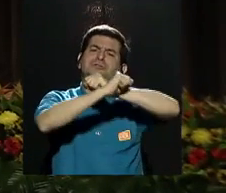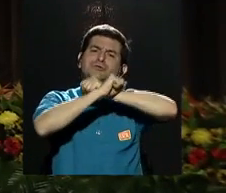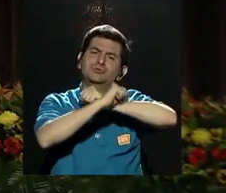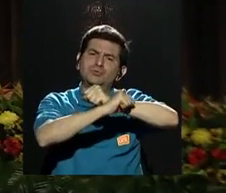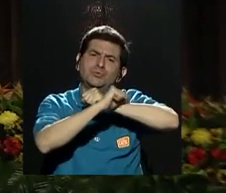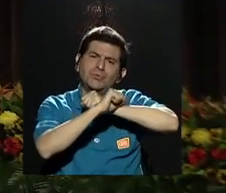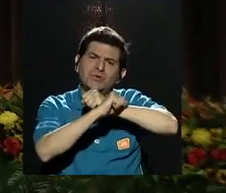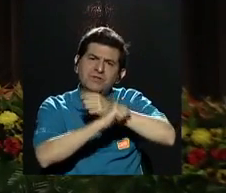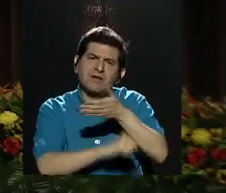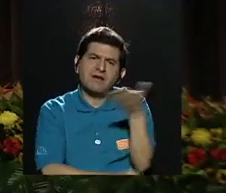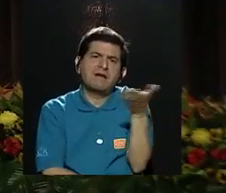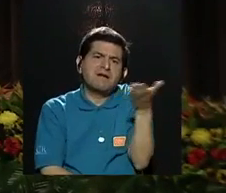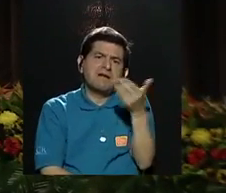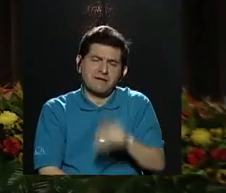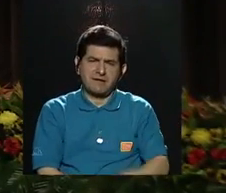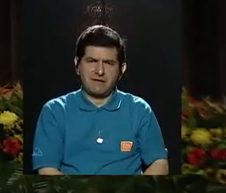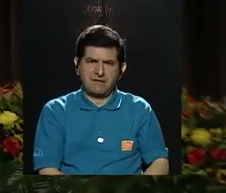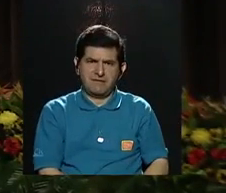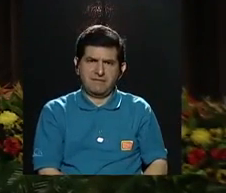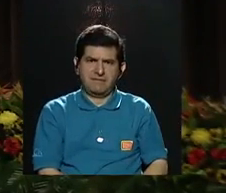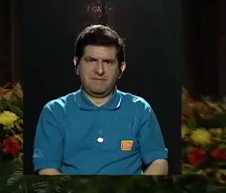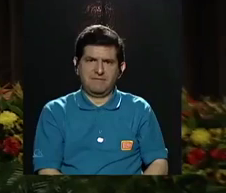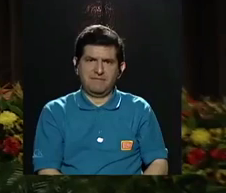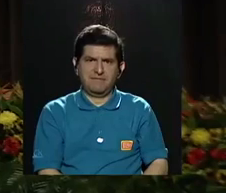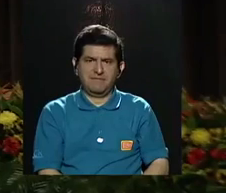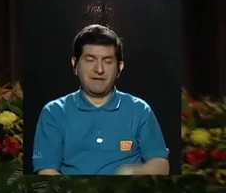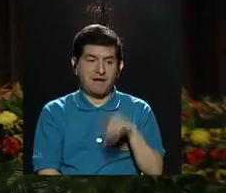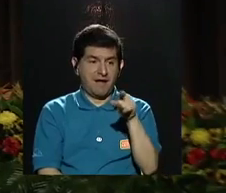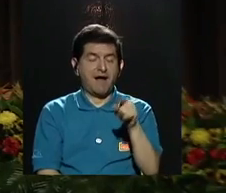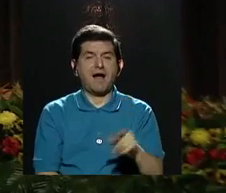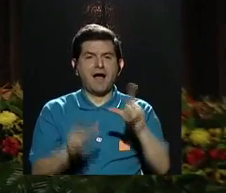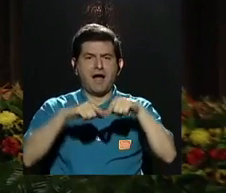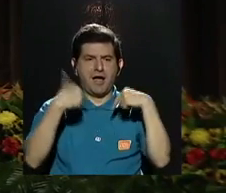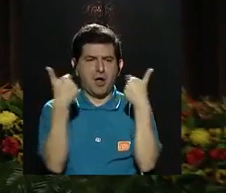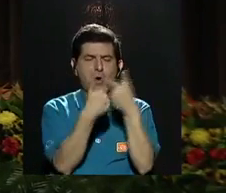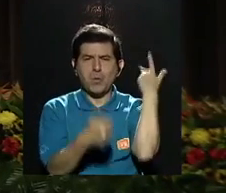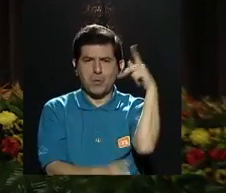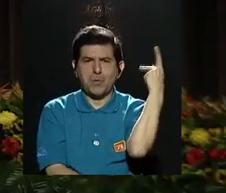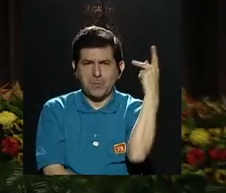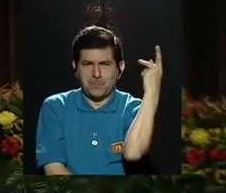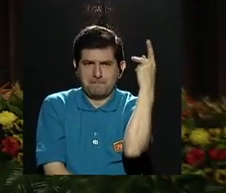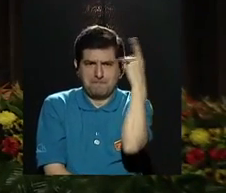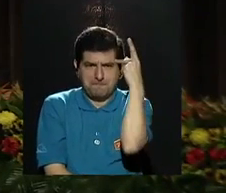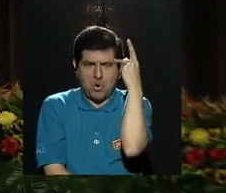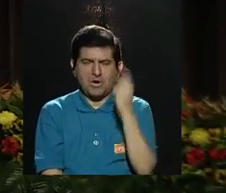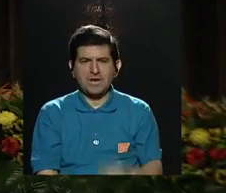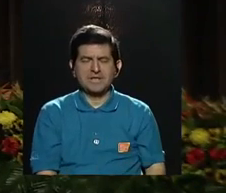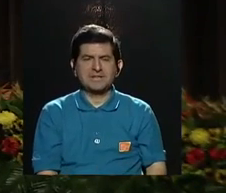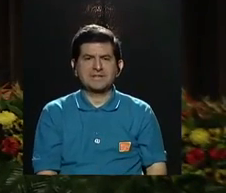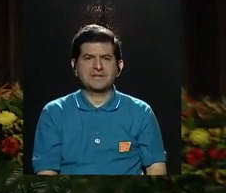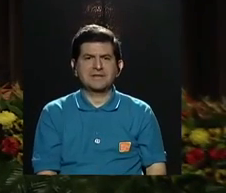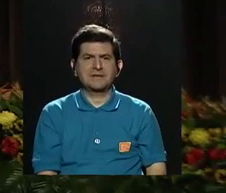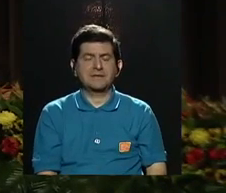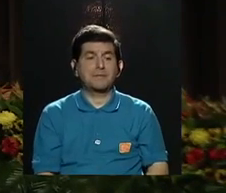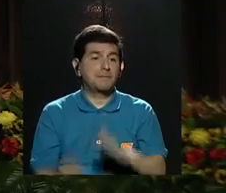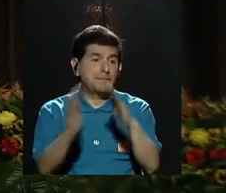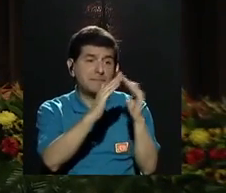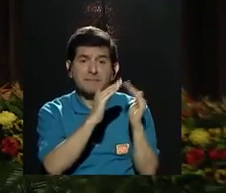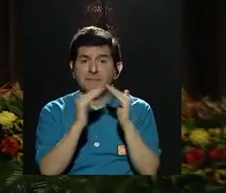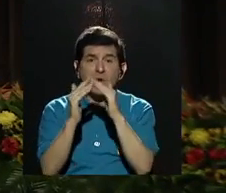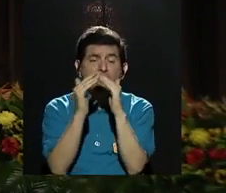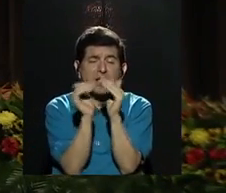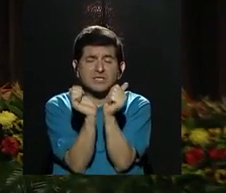political leverage for states with large slave populations but very